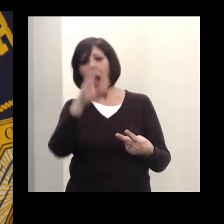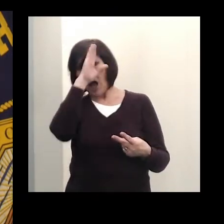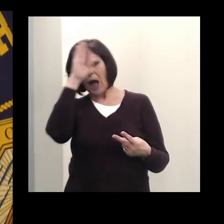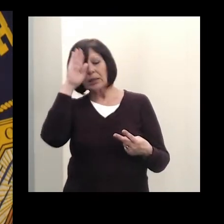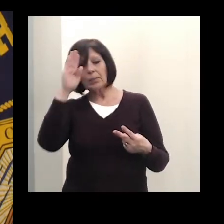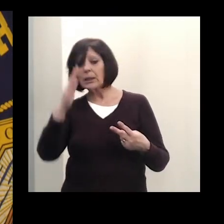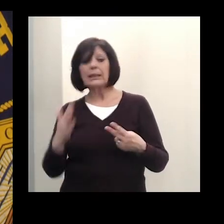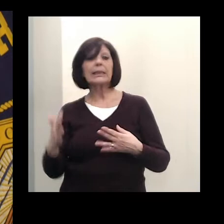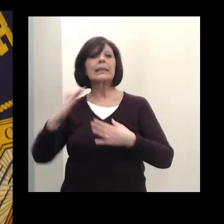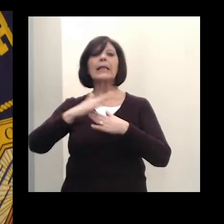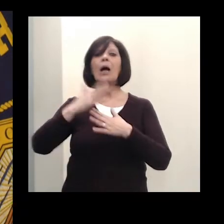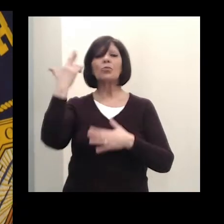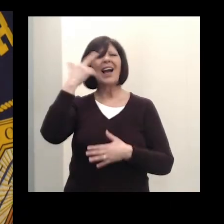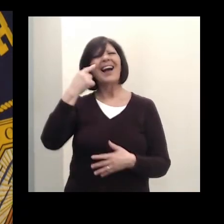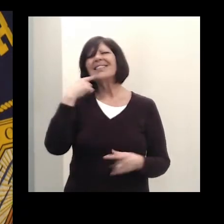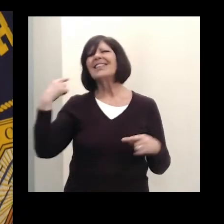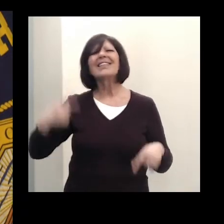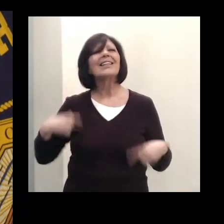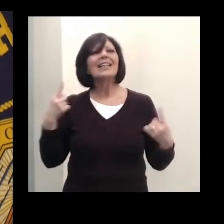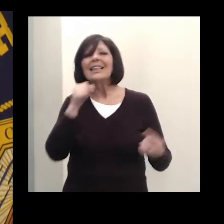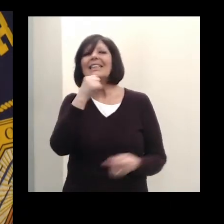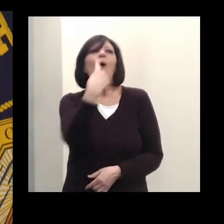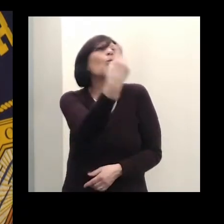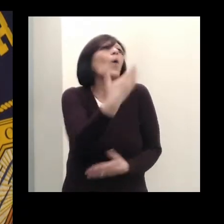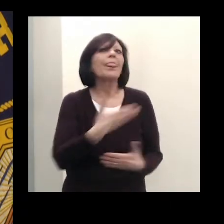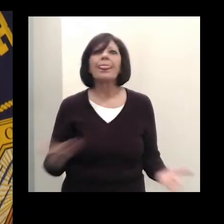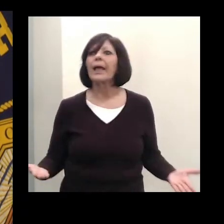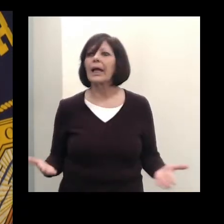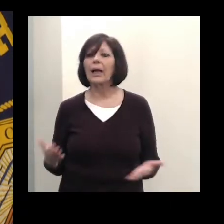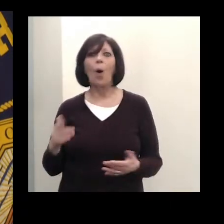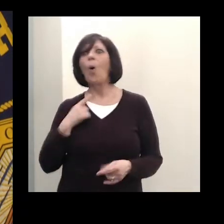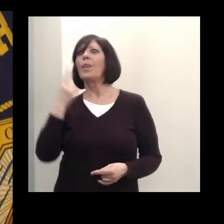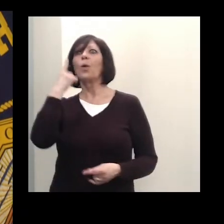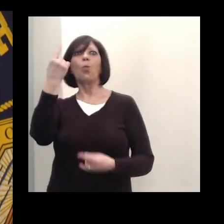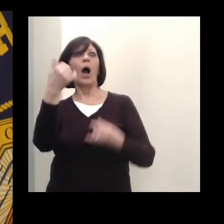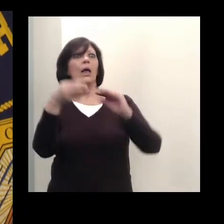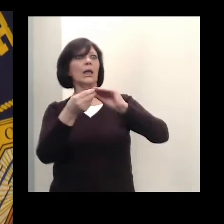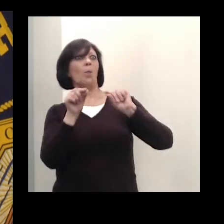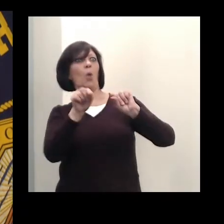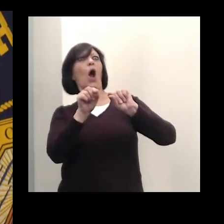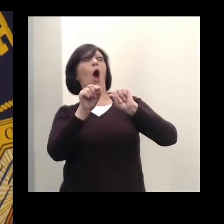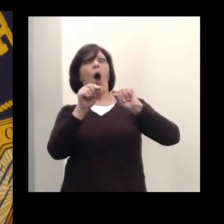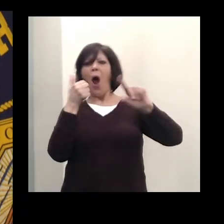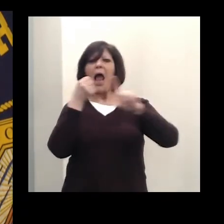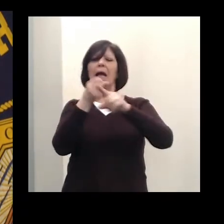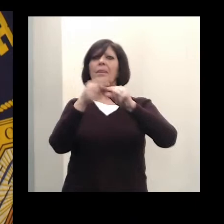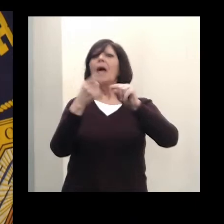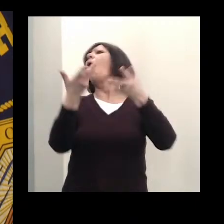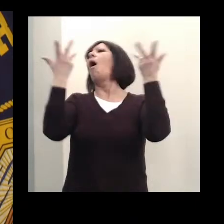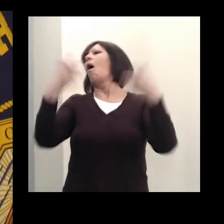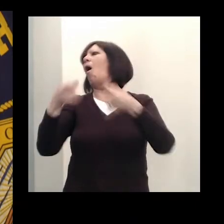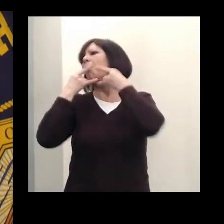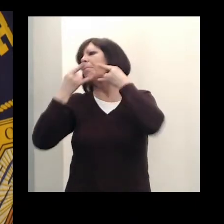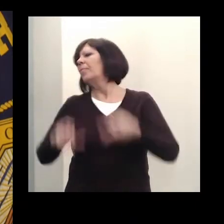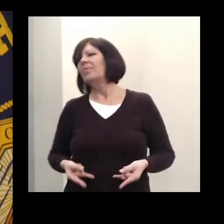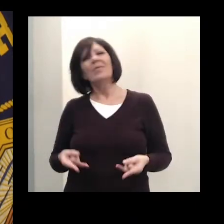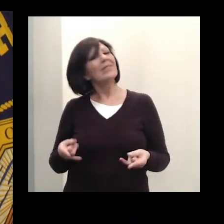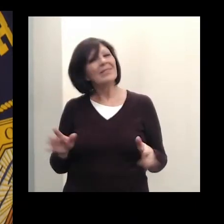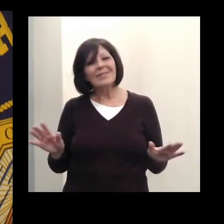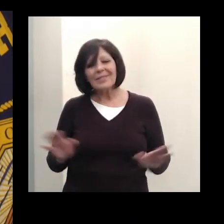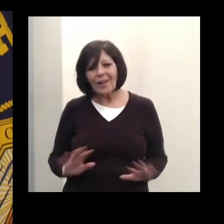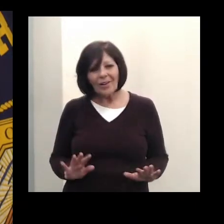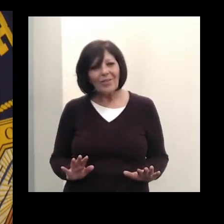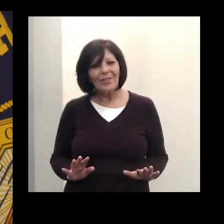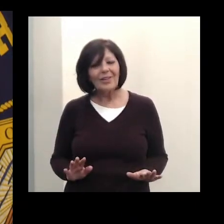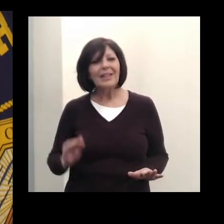We've said all along, it's not just one thing. Everyone's looking and thinking there's a bright line test, that once we hit this particular number, that matters. If you